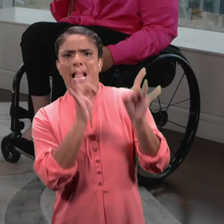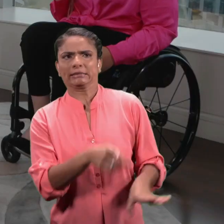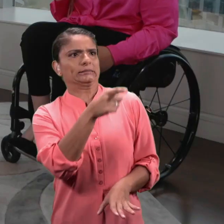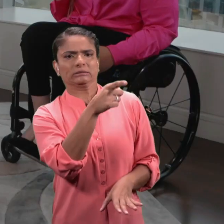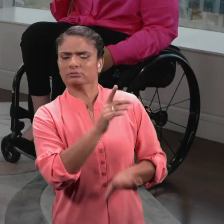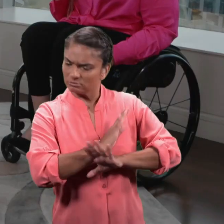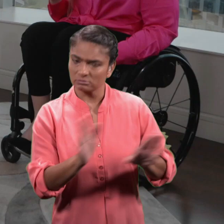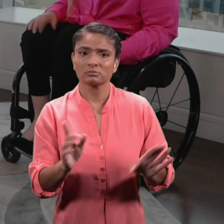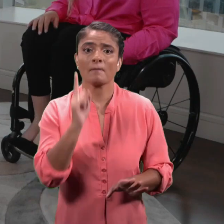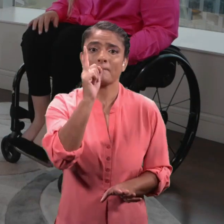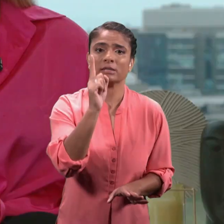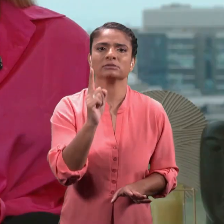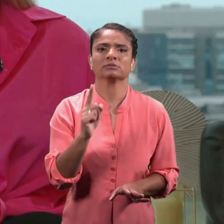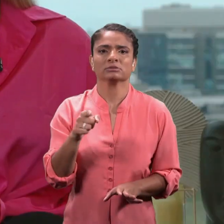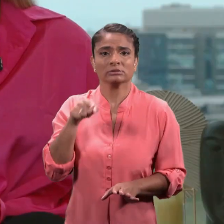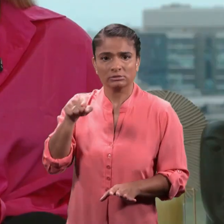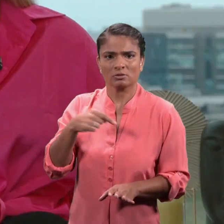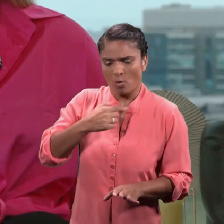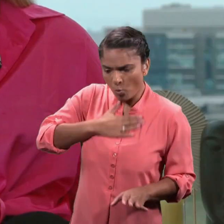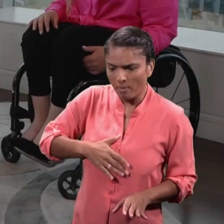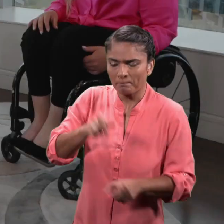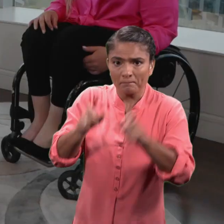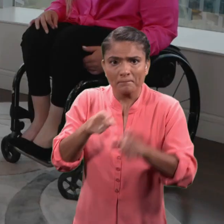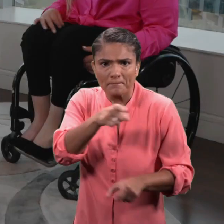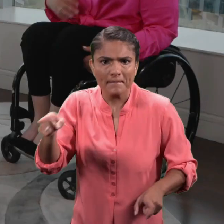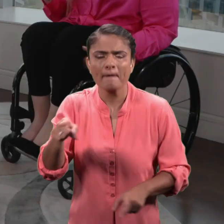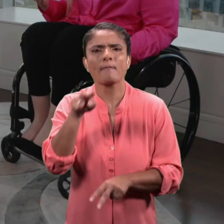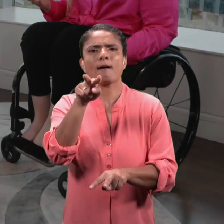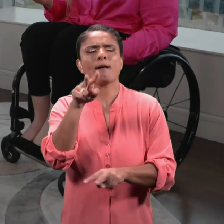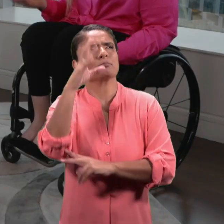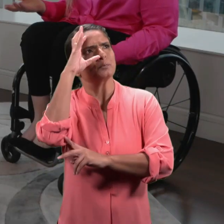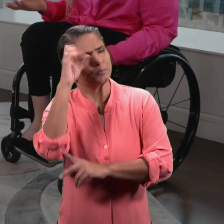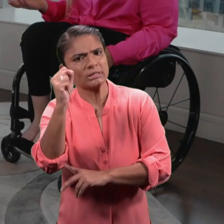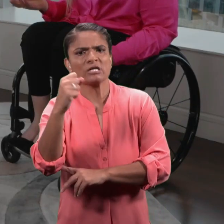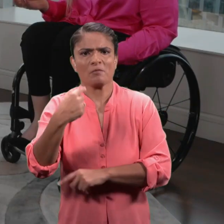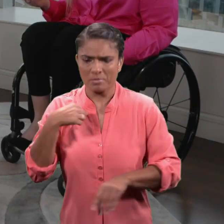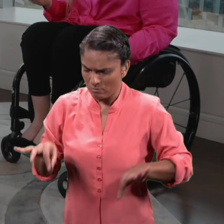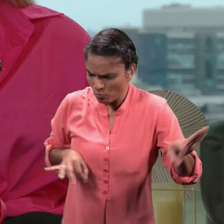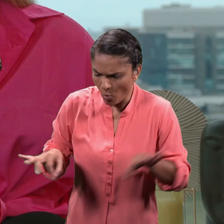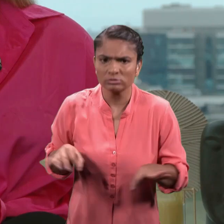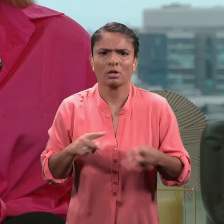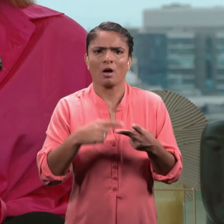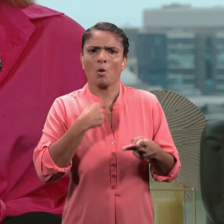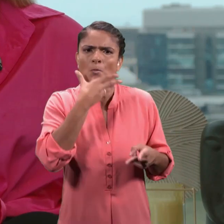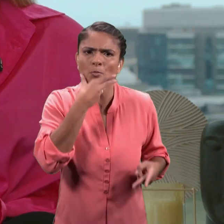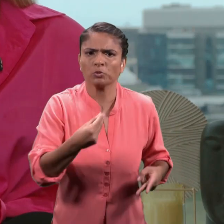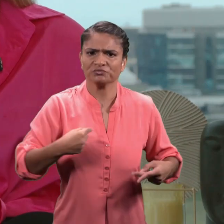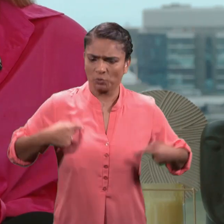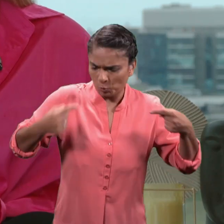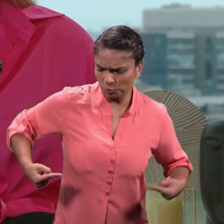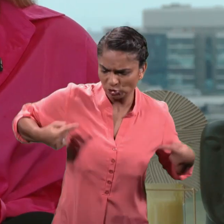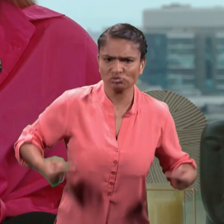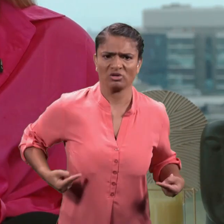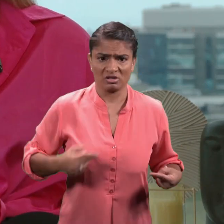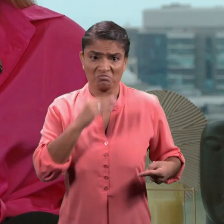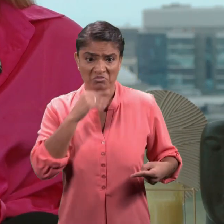I hate that it's a but in Exactly. that sentence. Yes. And that's what I also want people to believe out there, is that your wheelchair or your